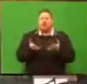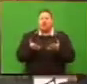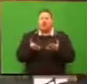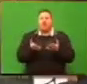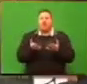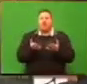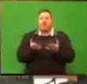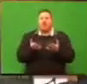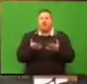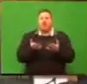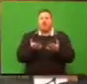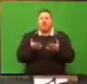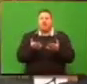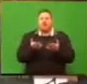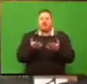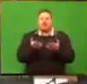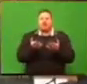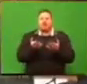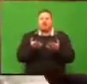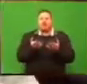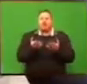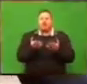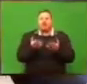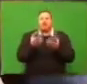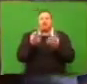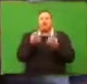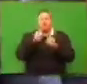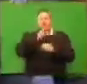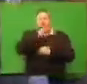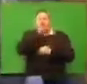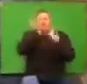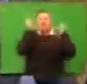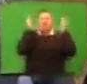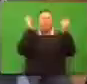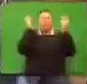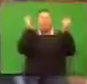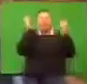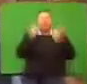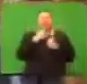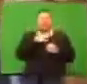they suddenly fell in love with the ANC.